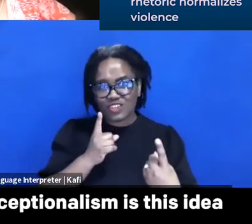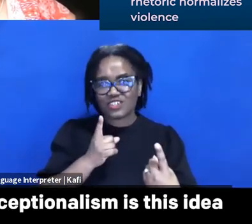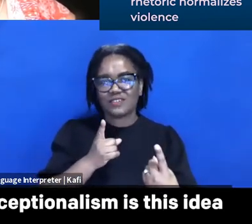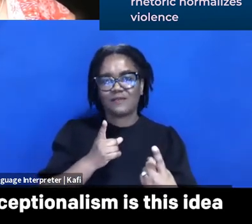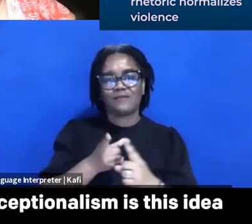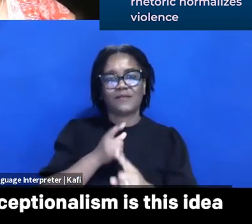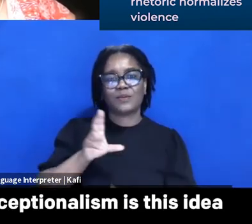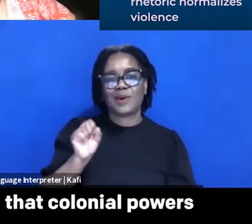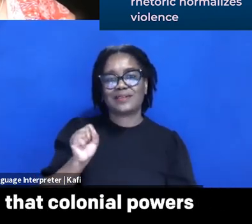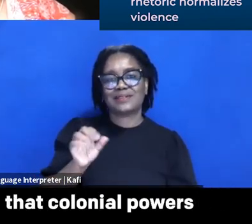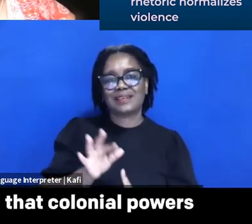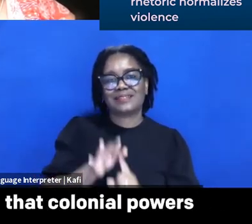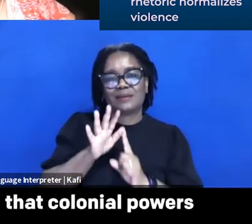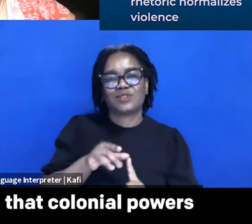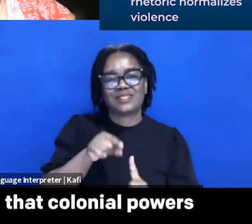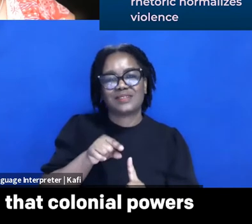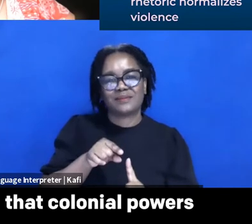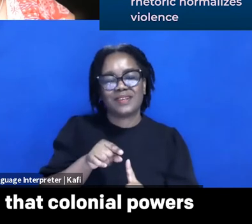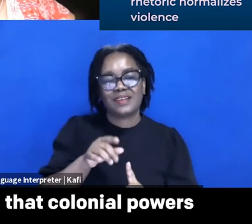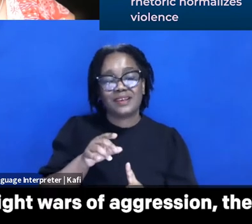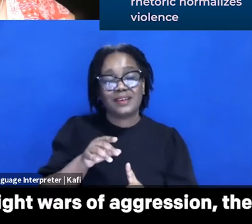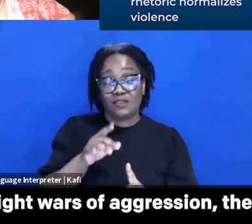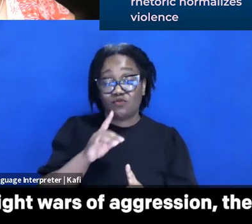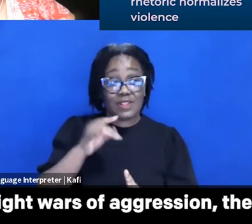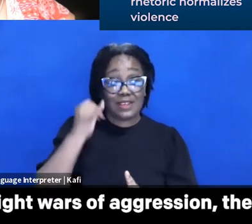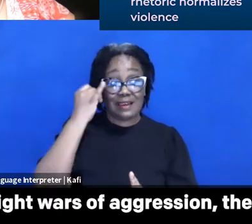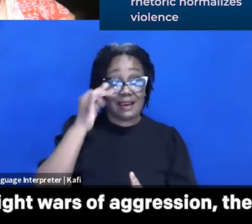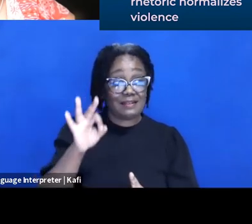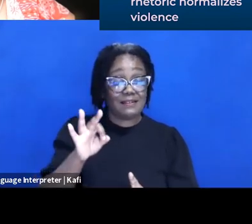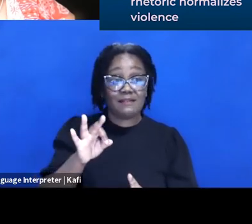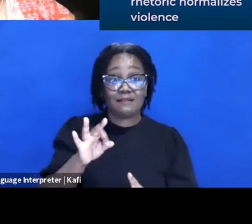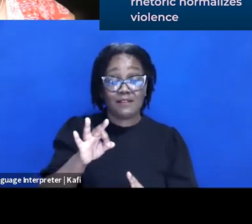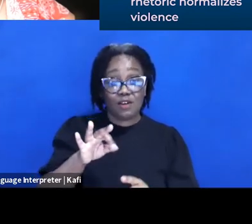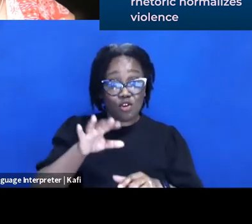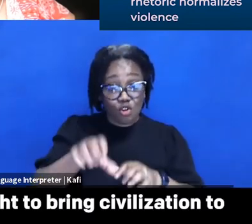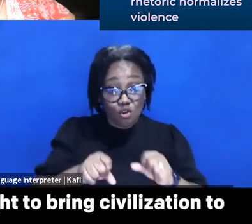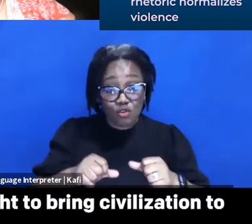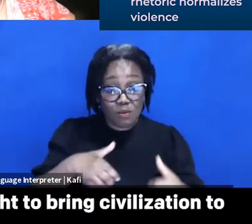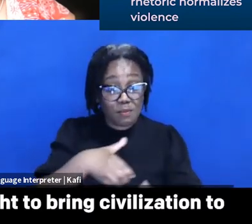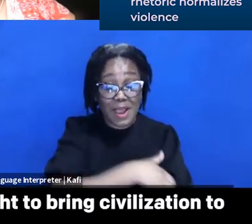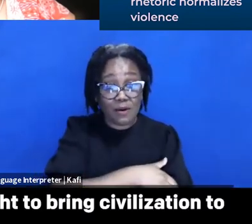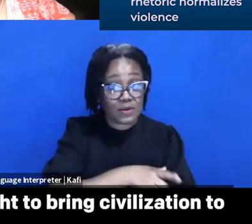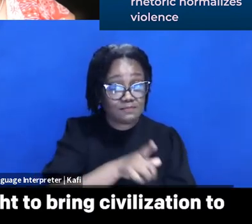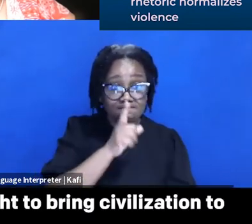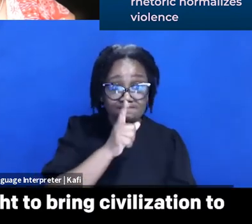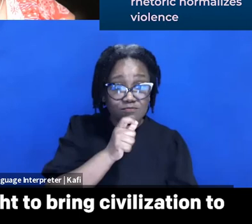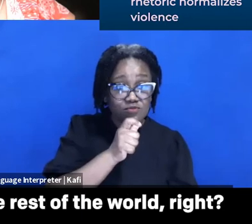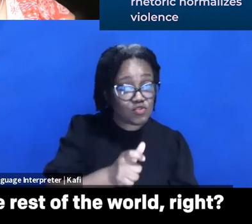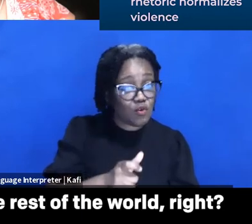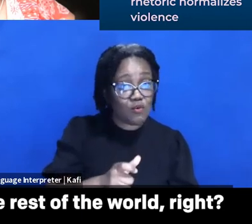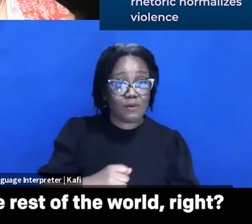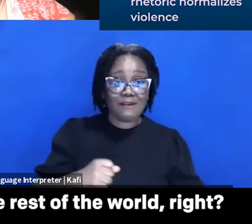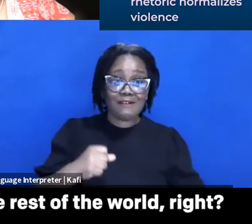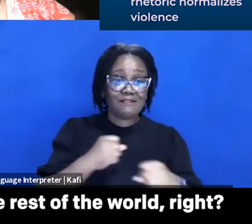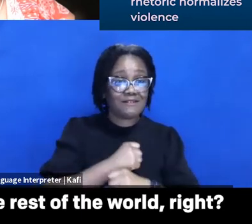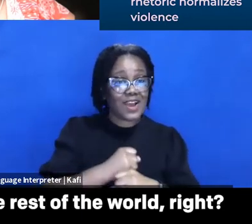exceptionalism, is this idea that colonial powers don't fight wars of aggression. They fight to bring civilization to the rest